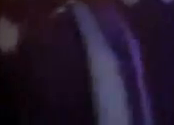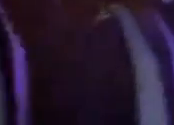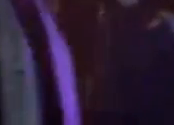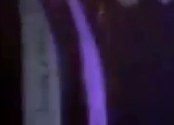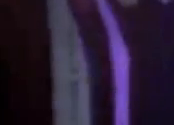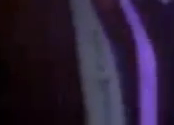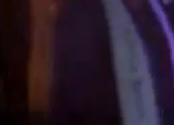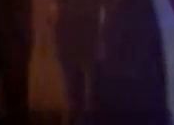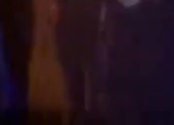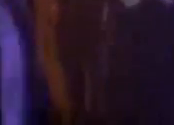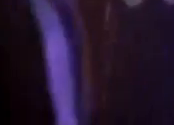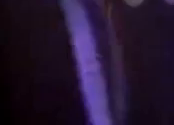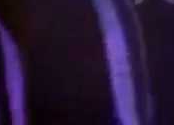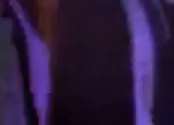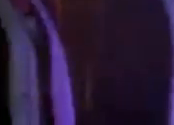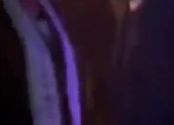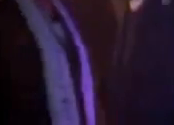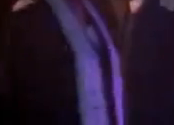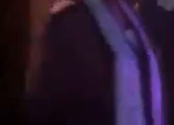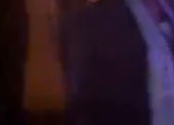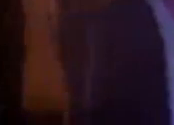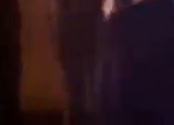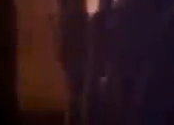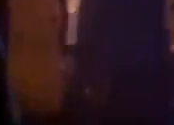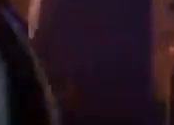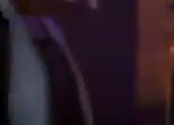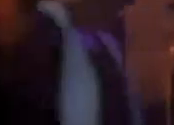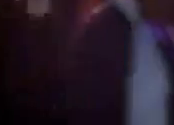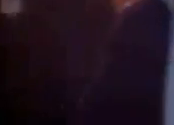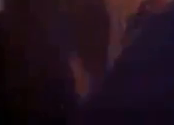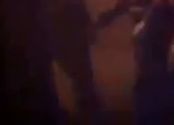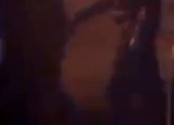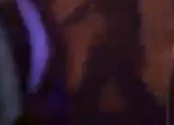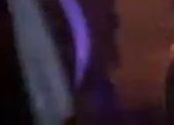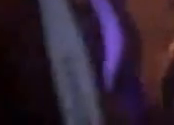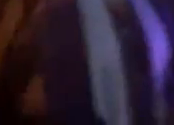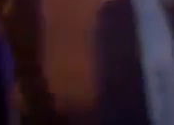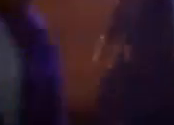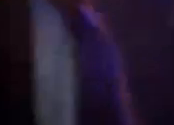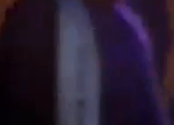Azaf, murakoze cyane, Imana ibahe umugisha. Thank you so much, Azaf. God bless you richly.